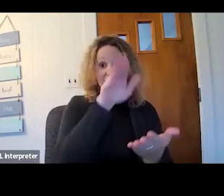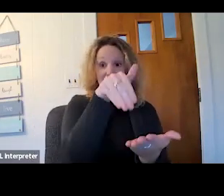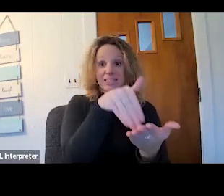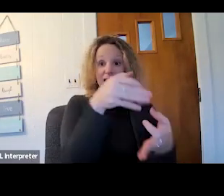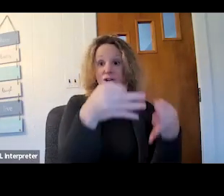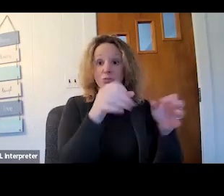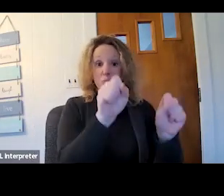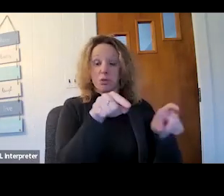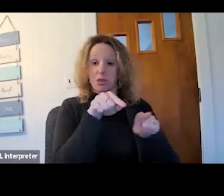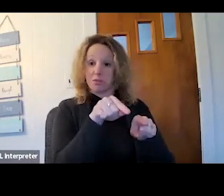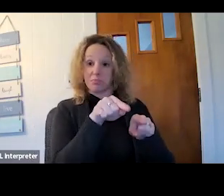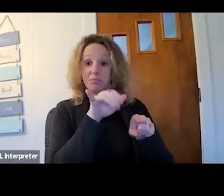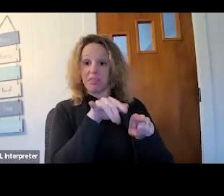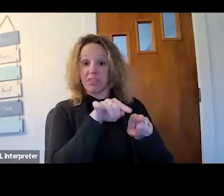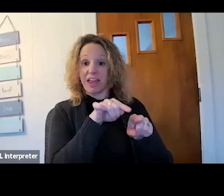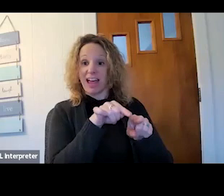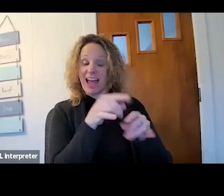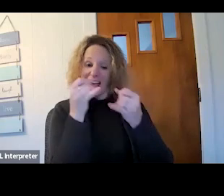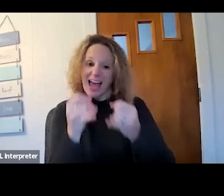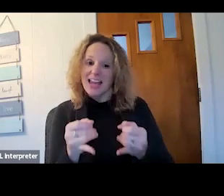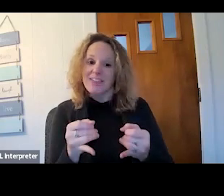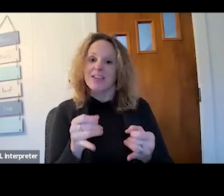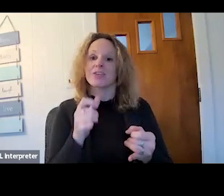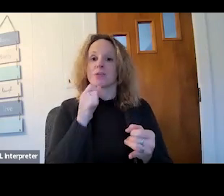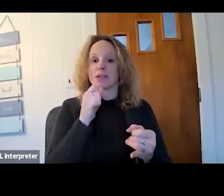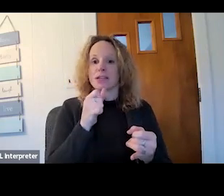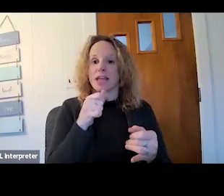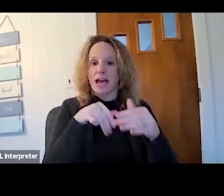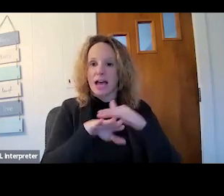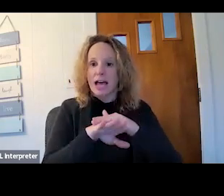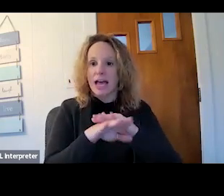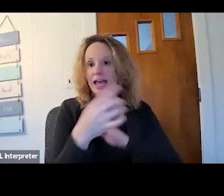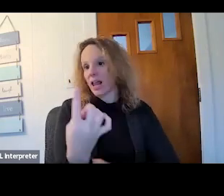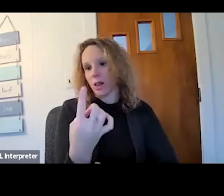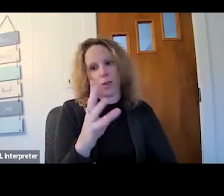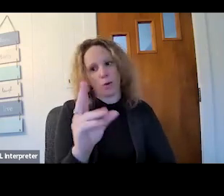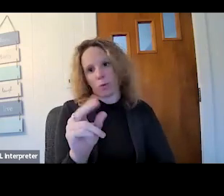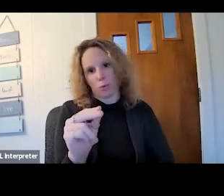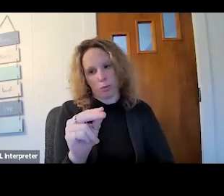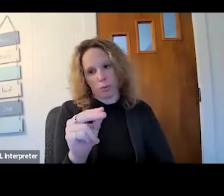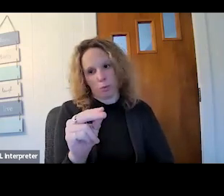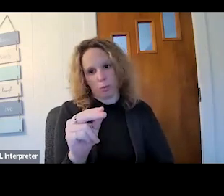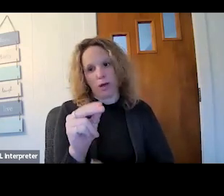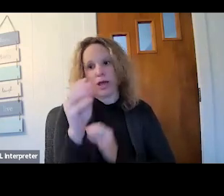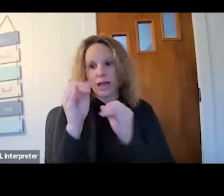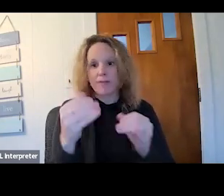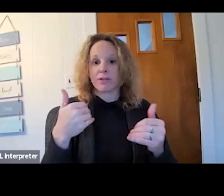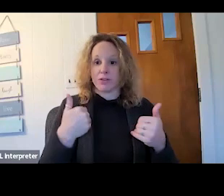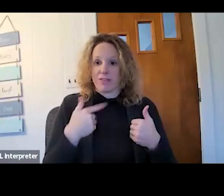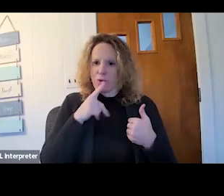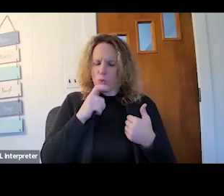court where we understand that the individual doesn't come into our courtroom alone. Individuals bring with